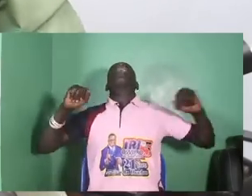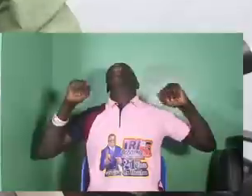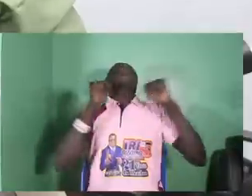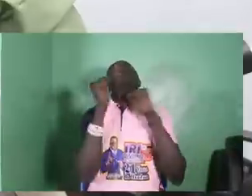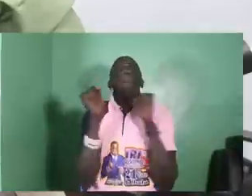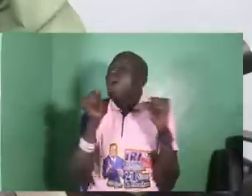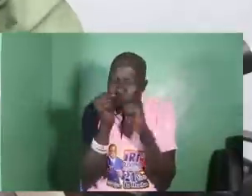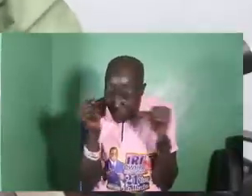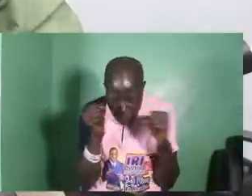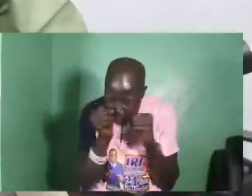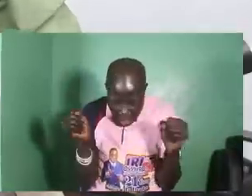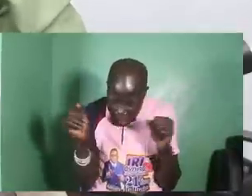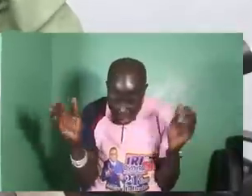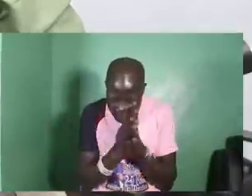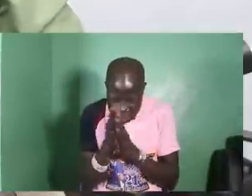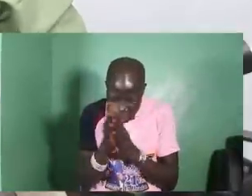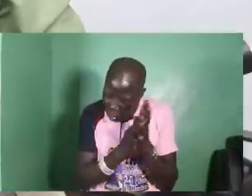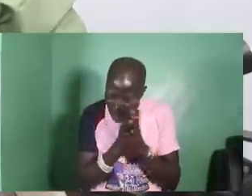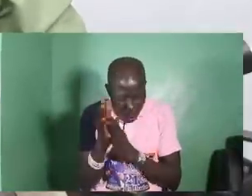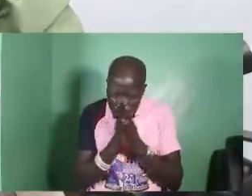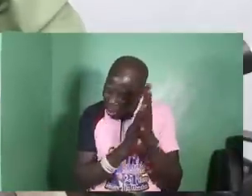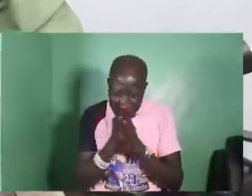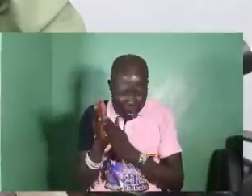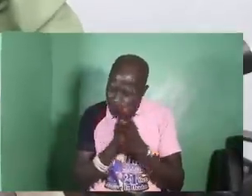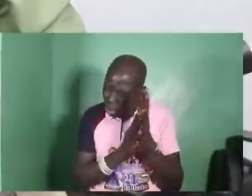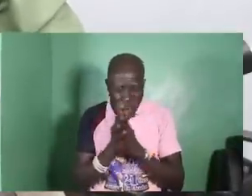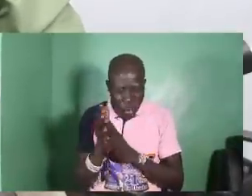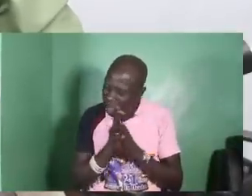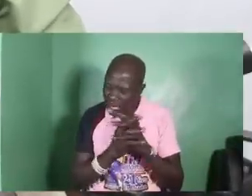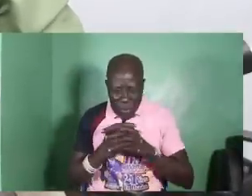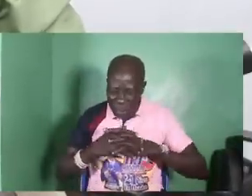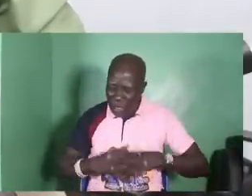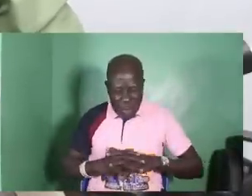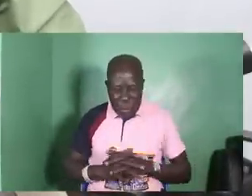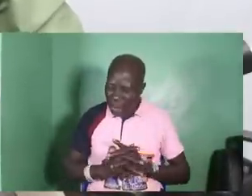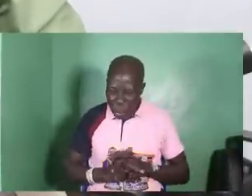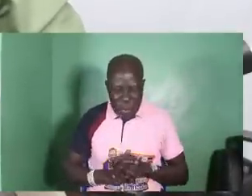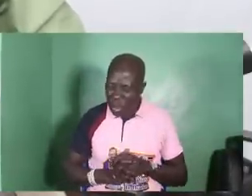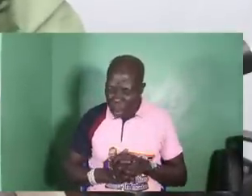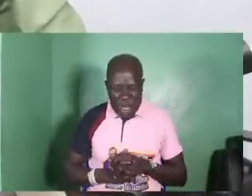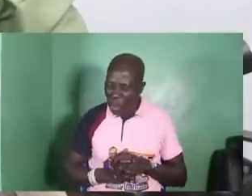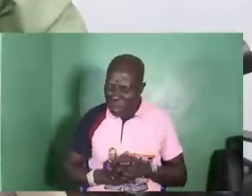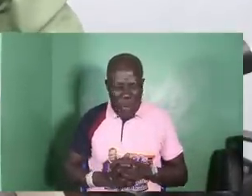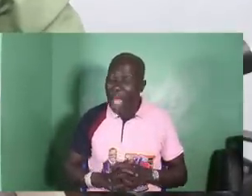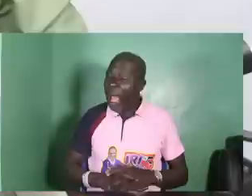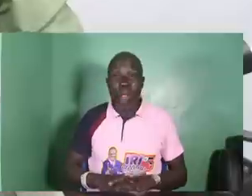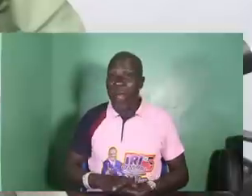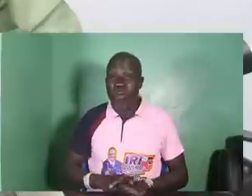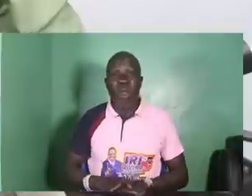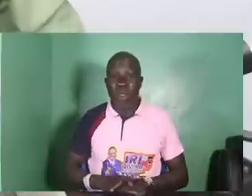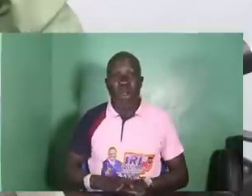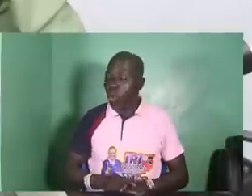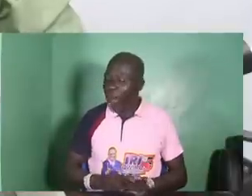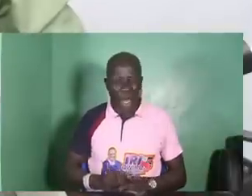Oh Jesus let me go Olorun baba ebi oba o I don't need sona FPS million